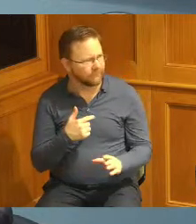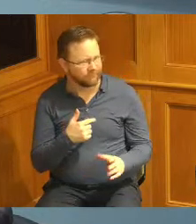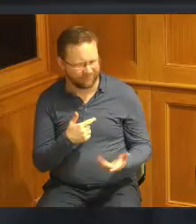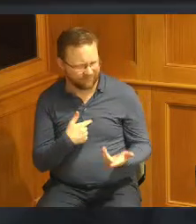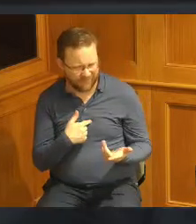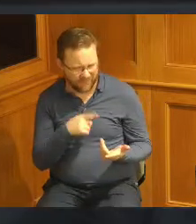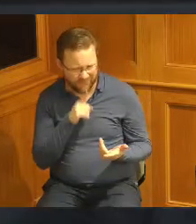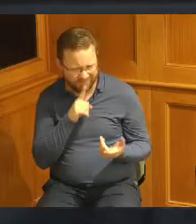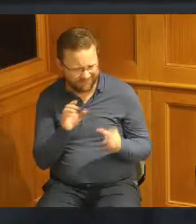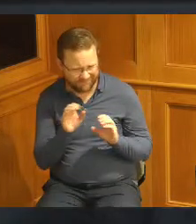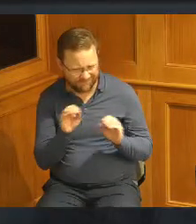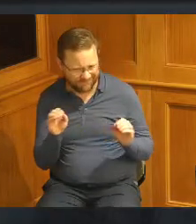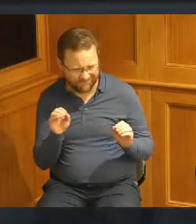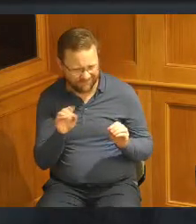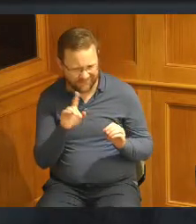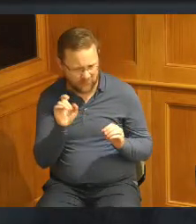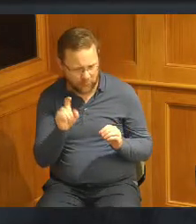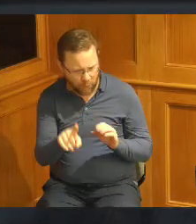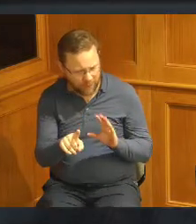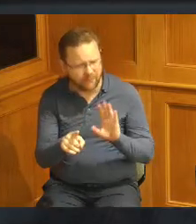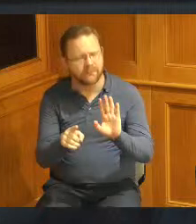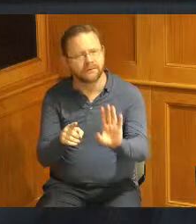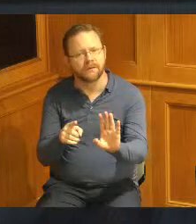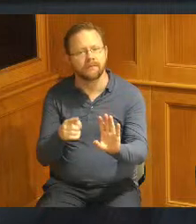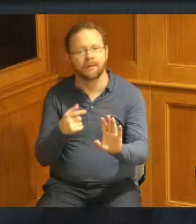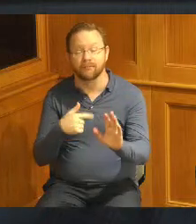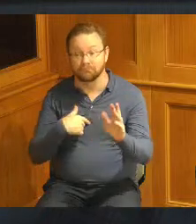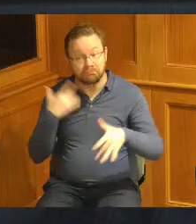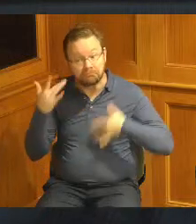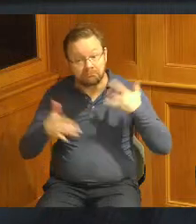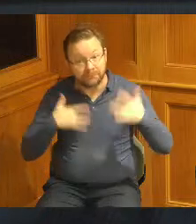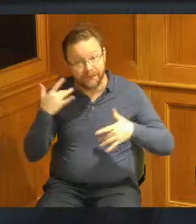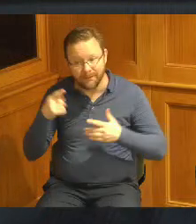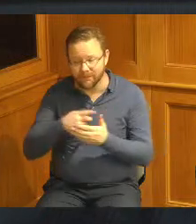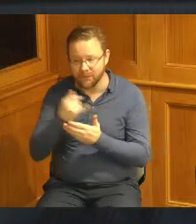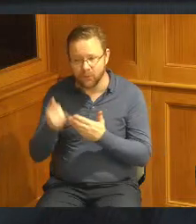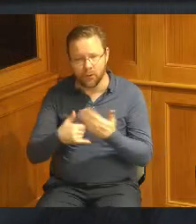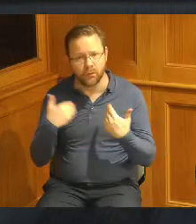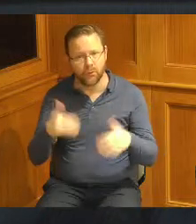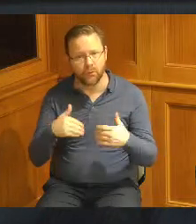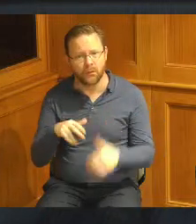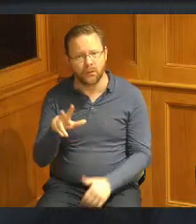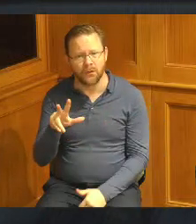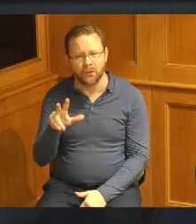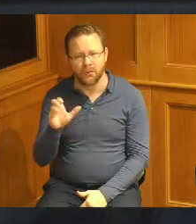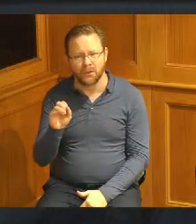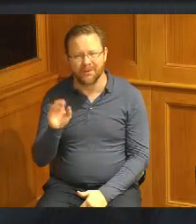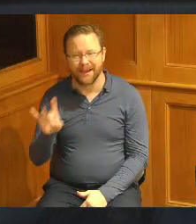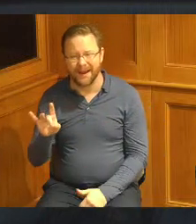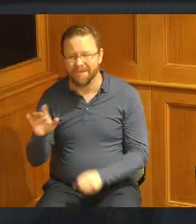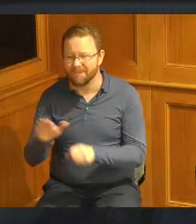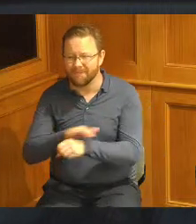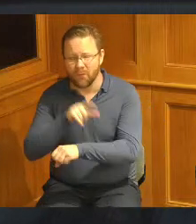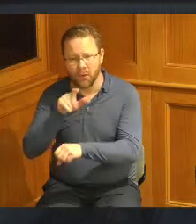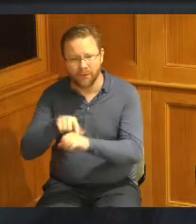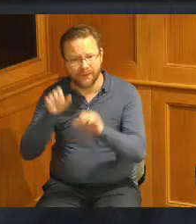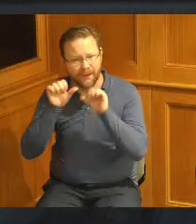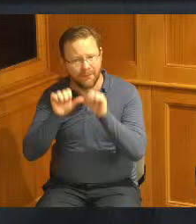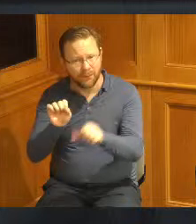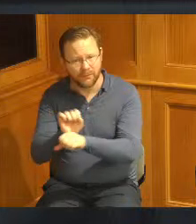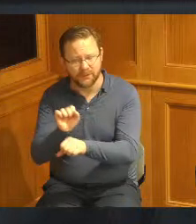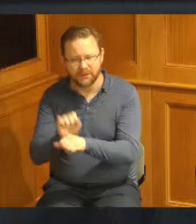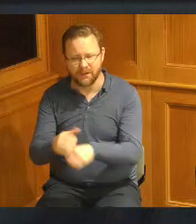have any questions so much as I just am excited about this project. 308 full-time permanent